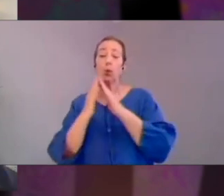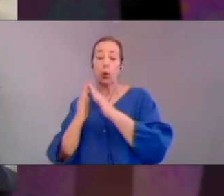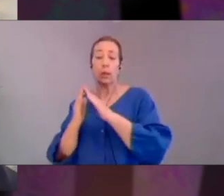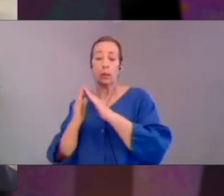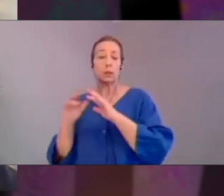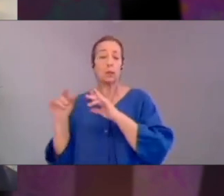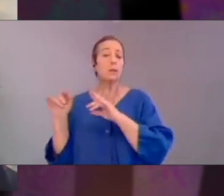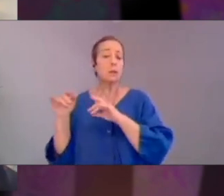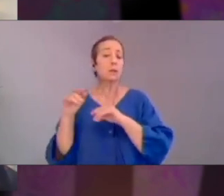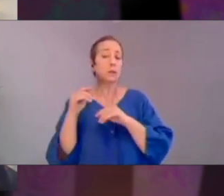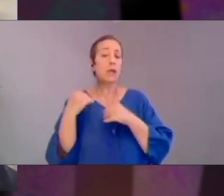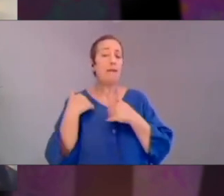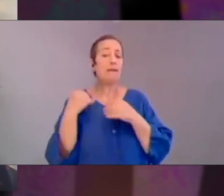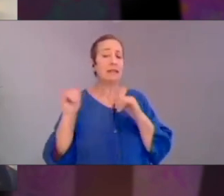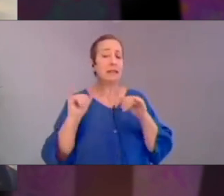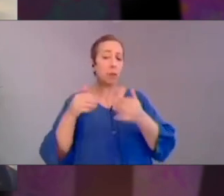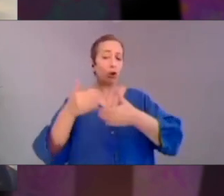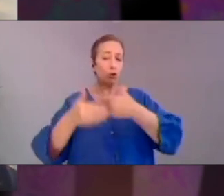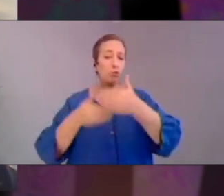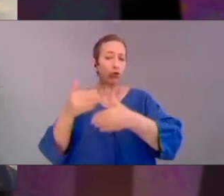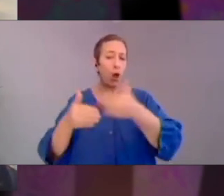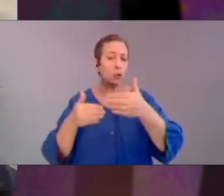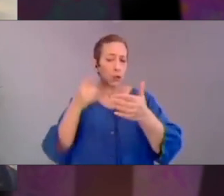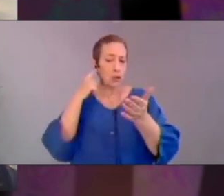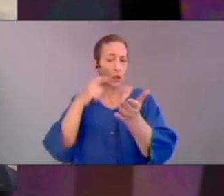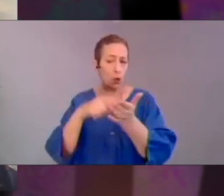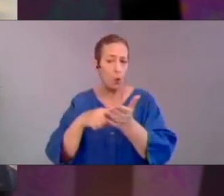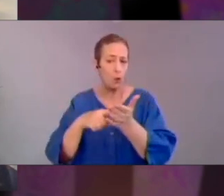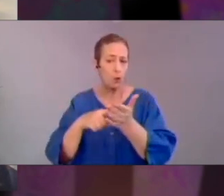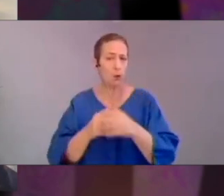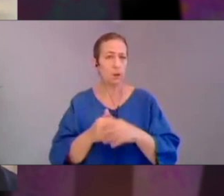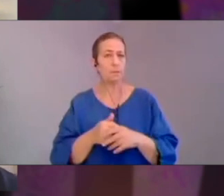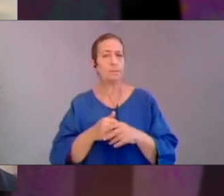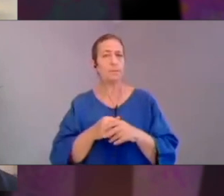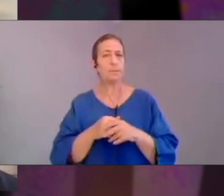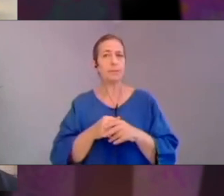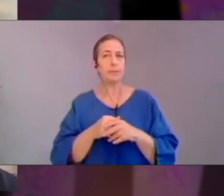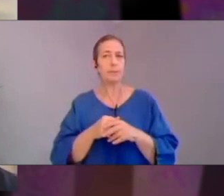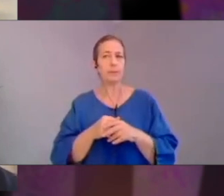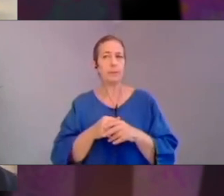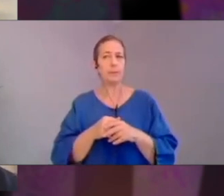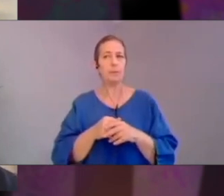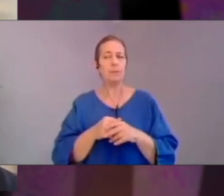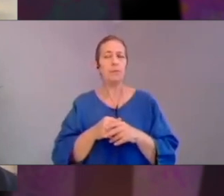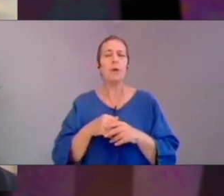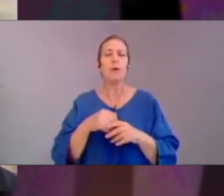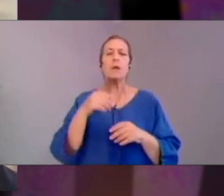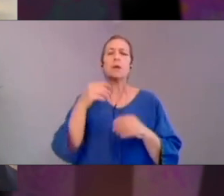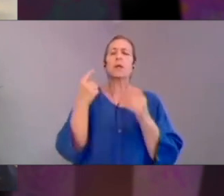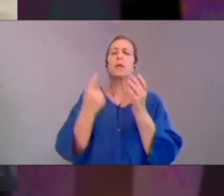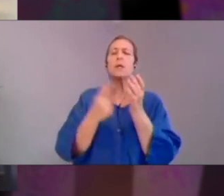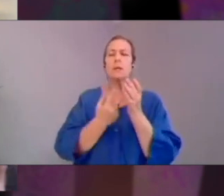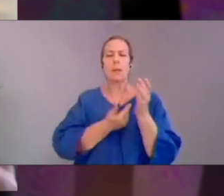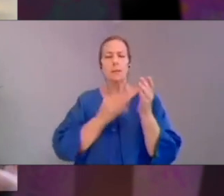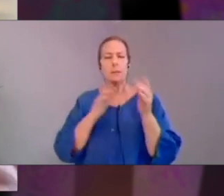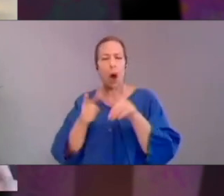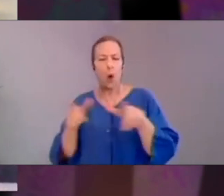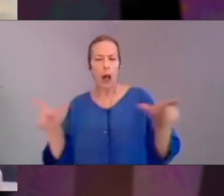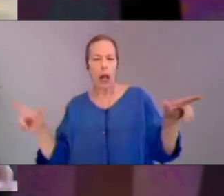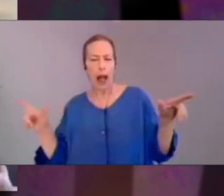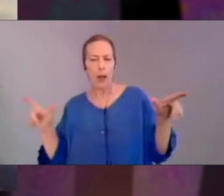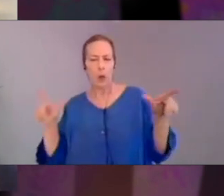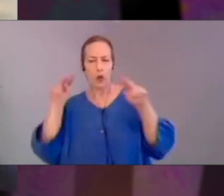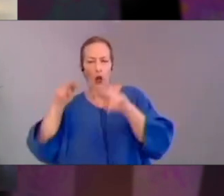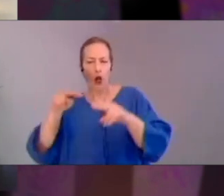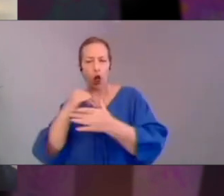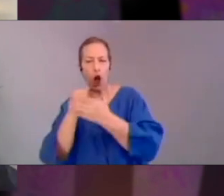way as well. But I think when our languages don't always identify art in the same way that a Western context does, but really